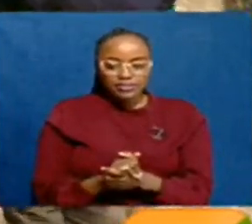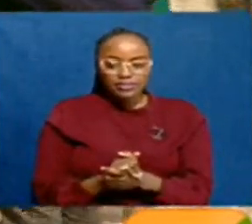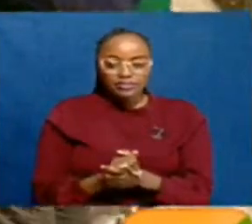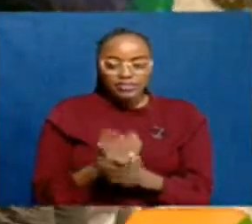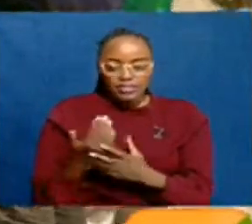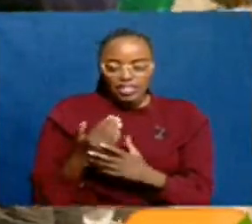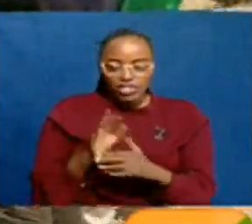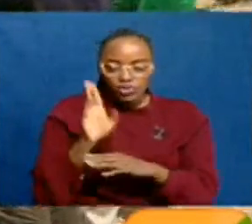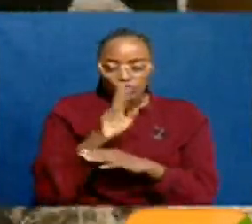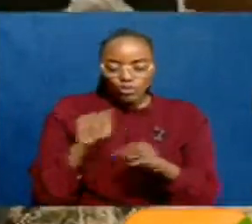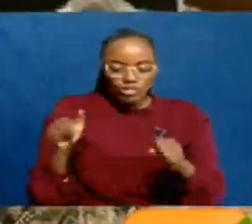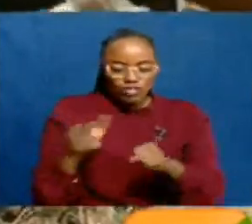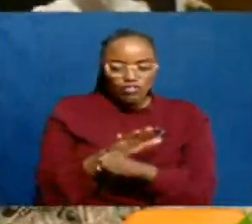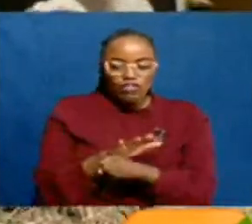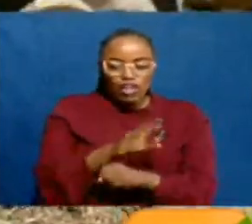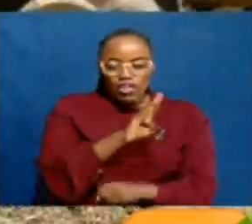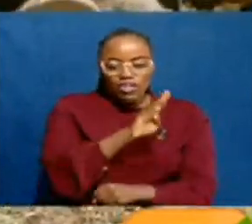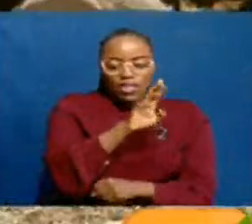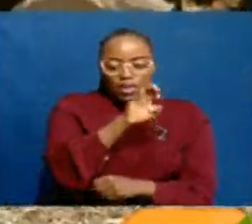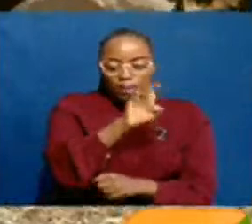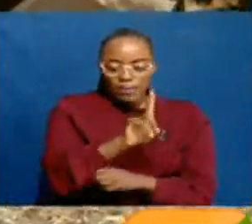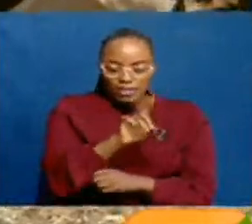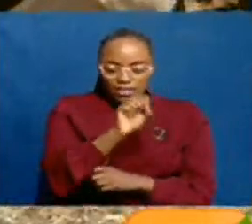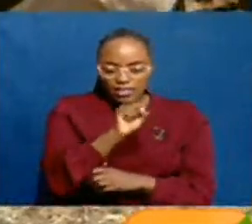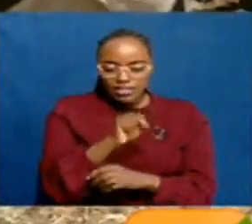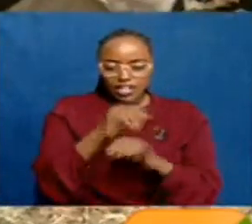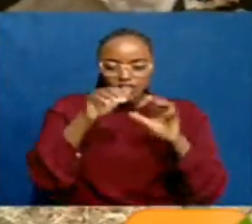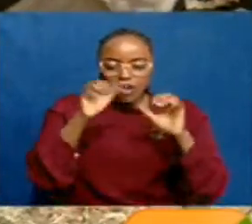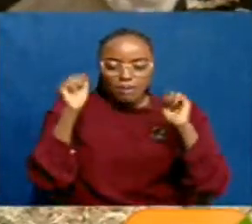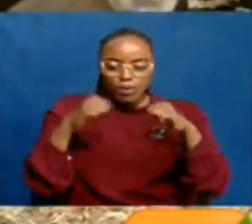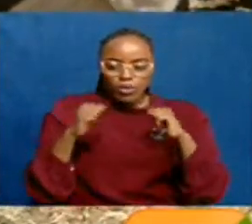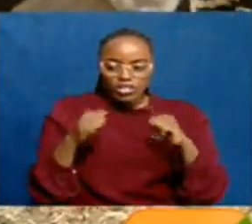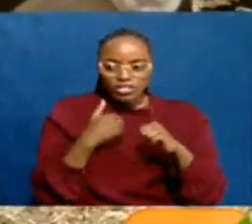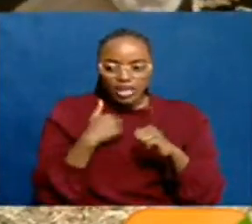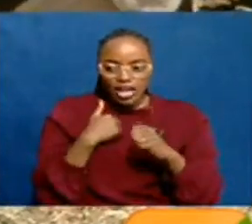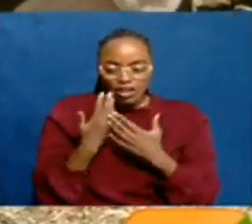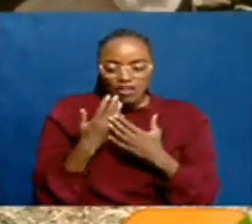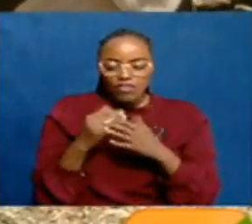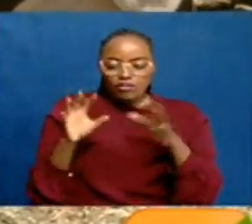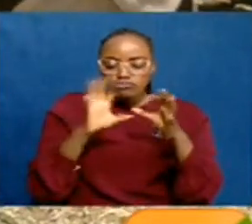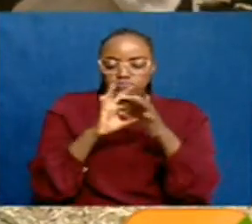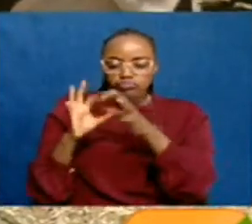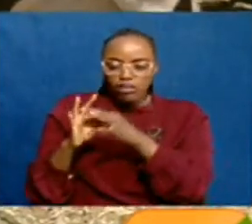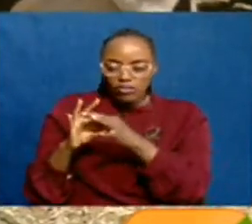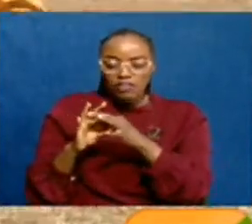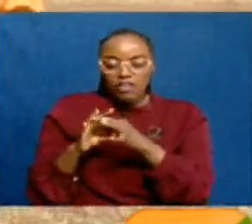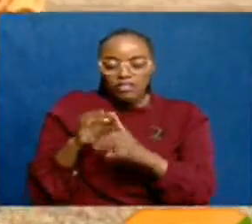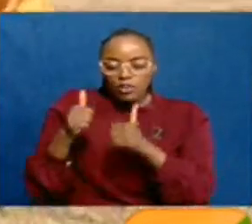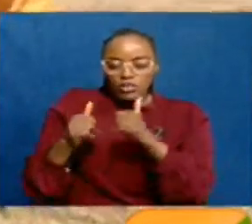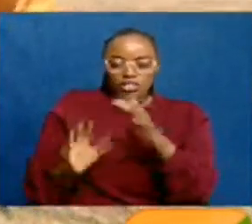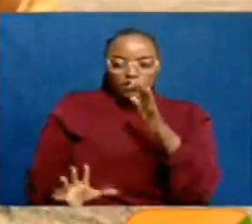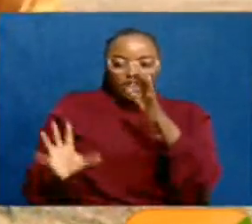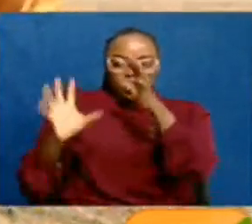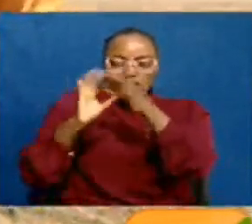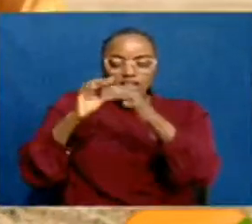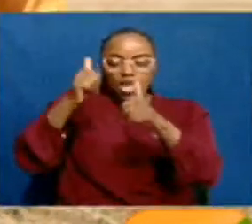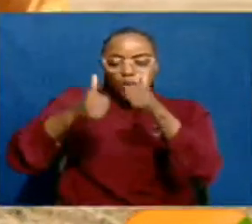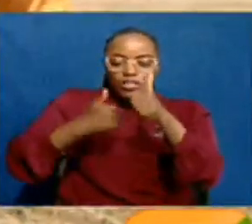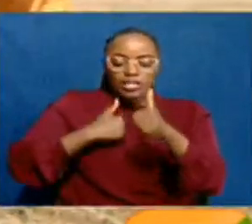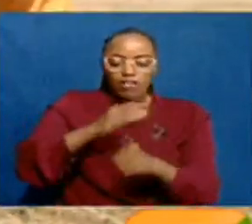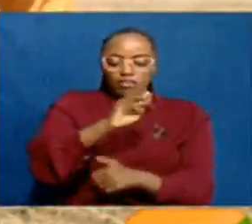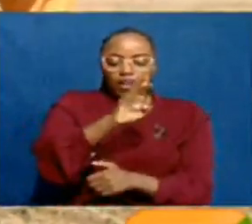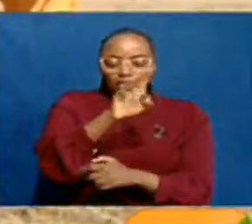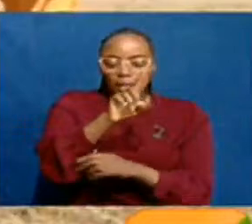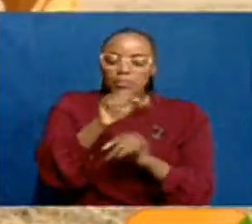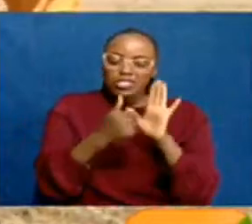To maximize the breed's potential, researchers have embarked on a crossbreeding program, combining Sahiwals with breeds such